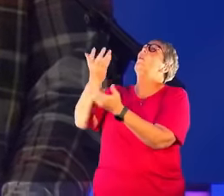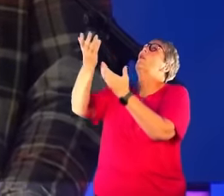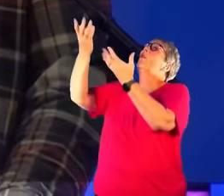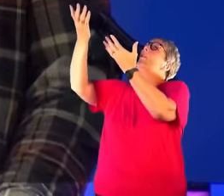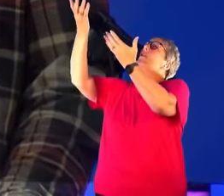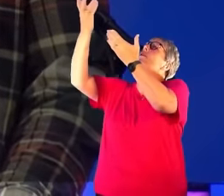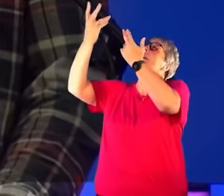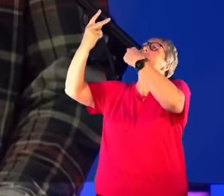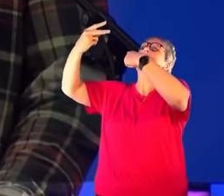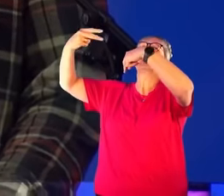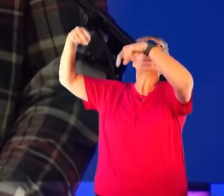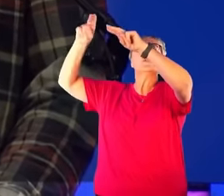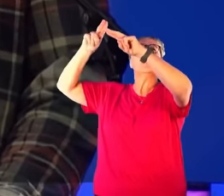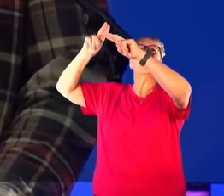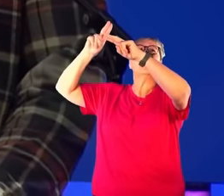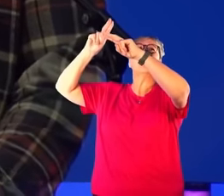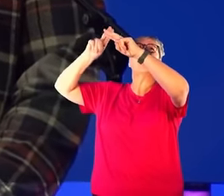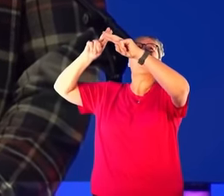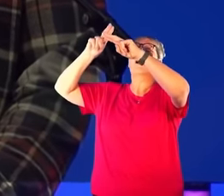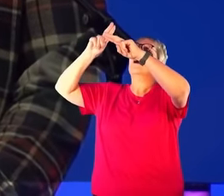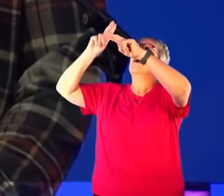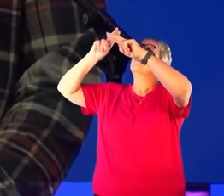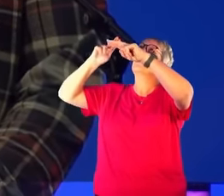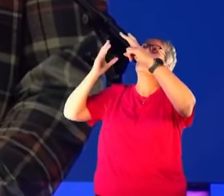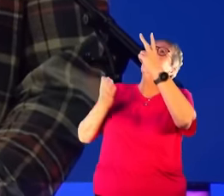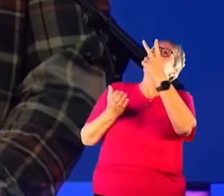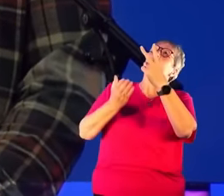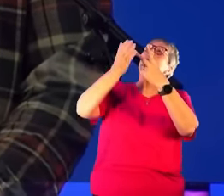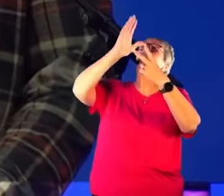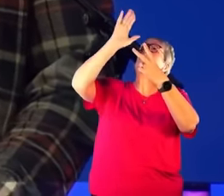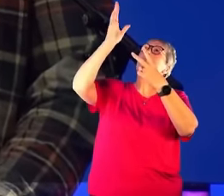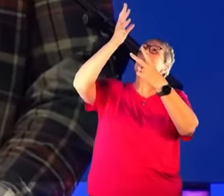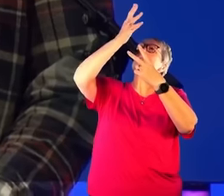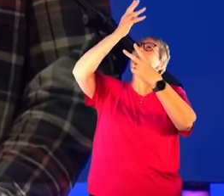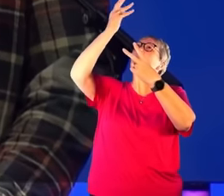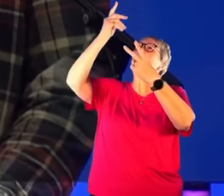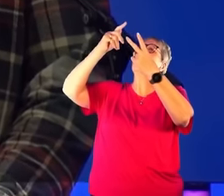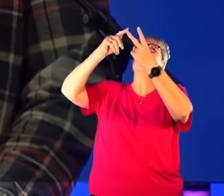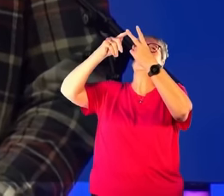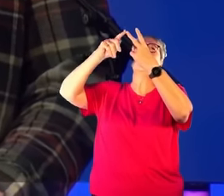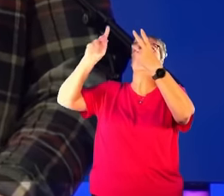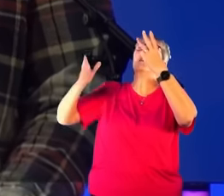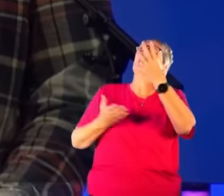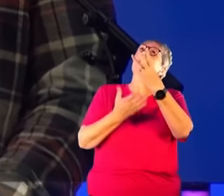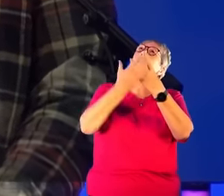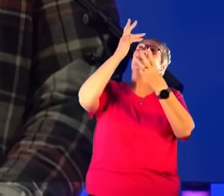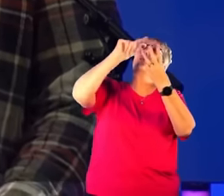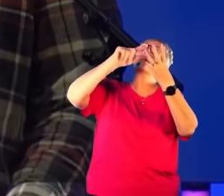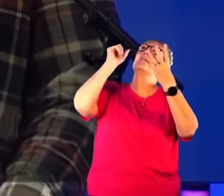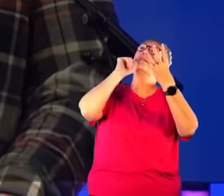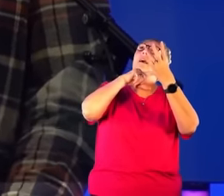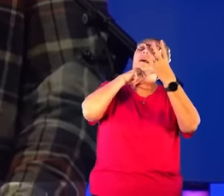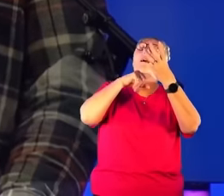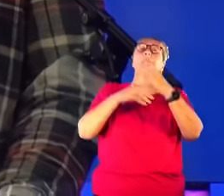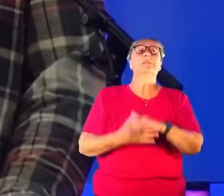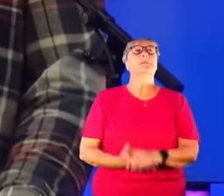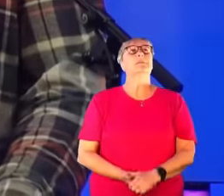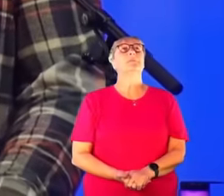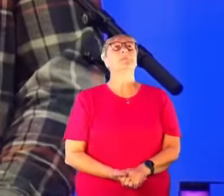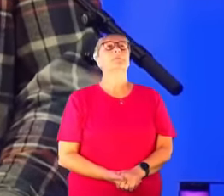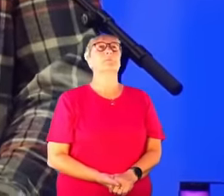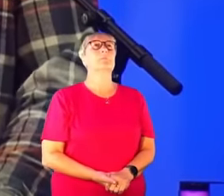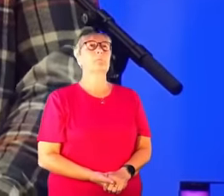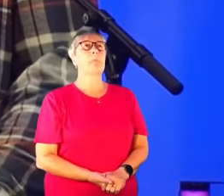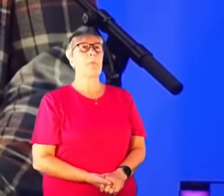giving glory to the Father, to the Spirit, the Son.